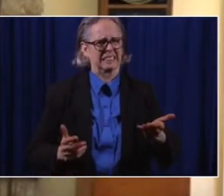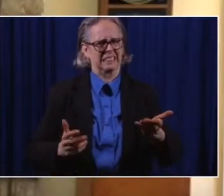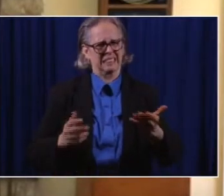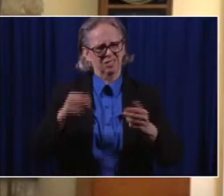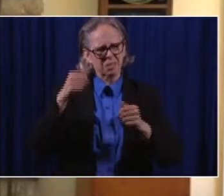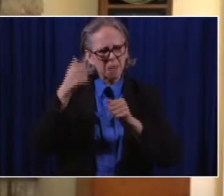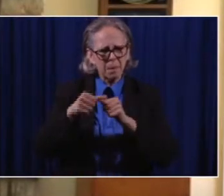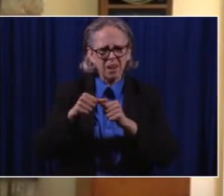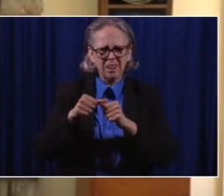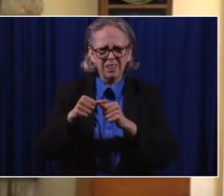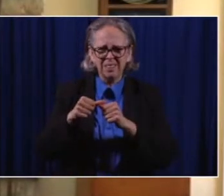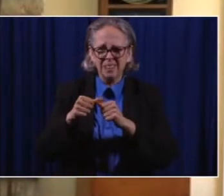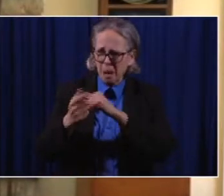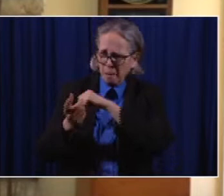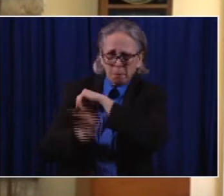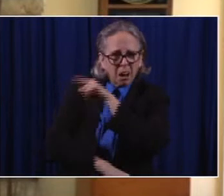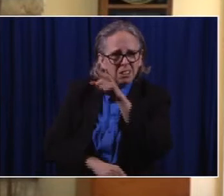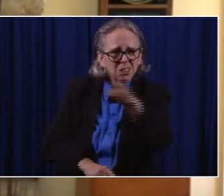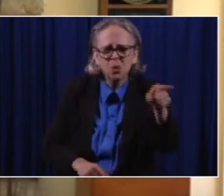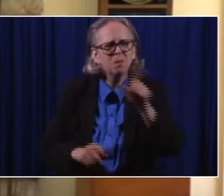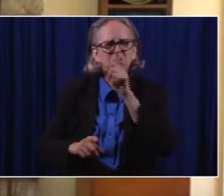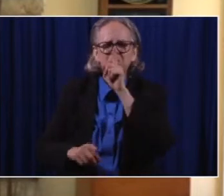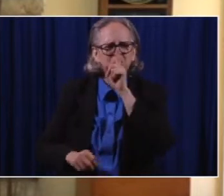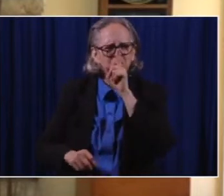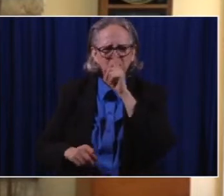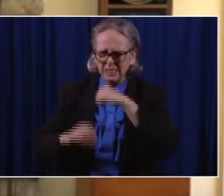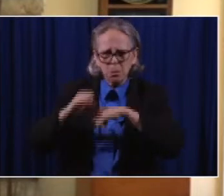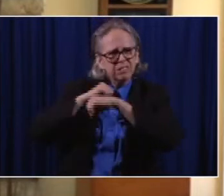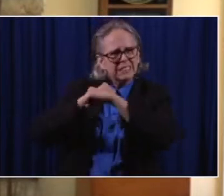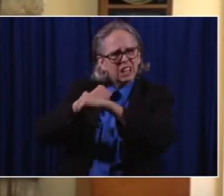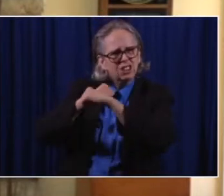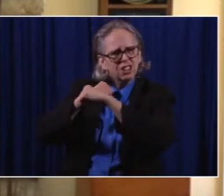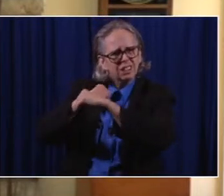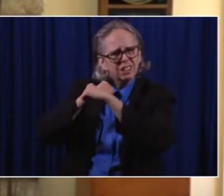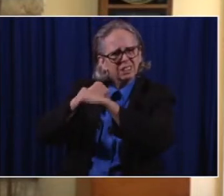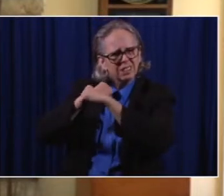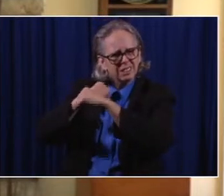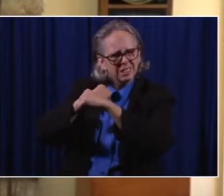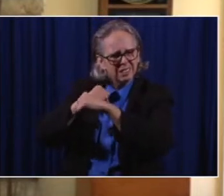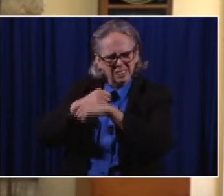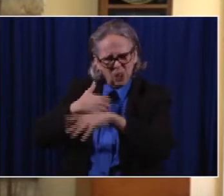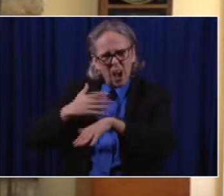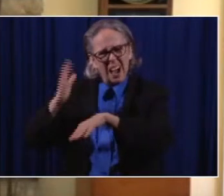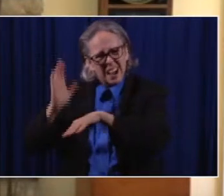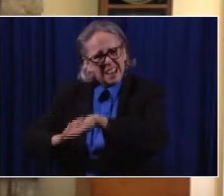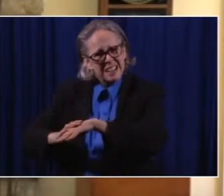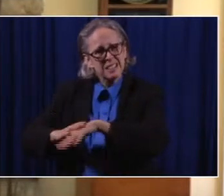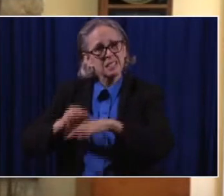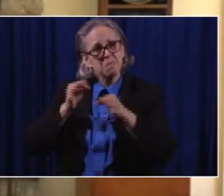give warnings. We're going to talk to people. We're going to try to get them to comply before doing anything